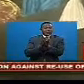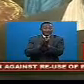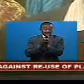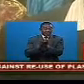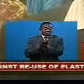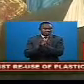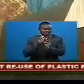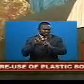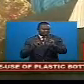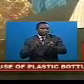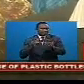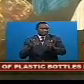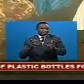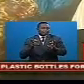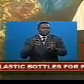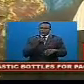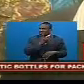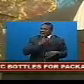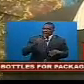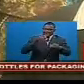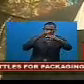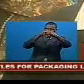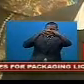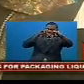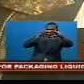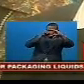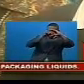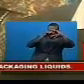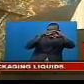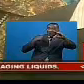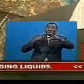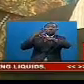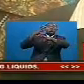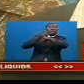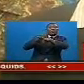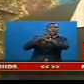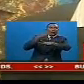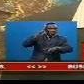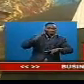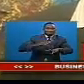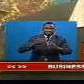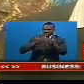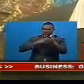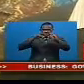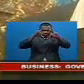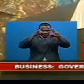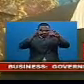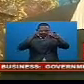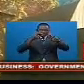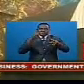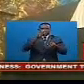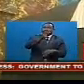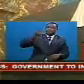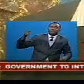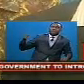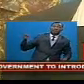agents, so that any container set to contain wood will have to be inspected, will have to be viewed.